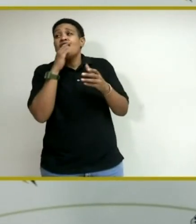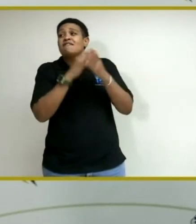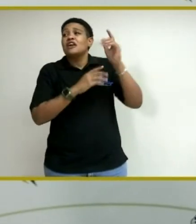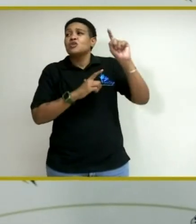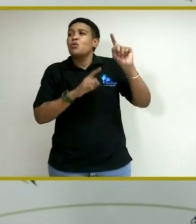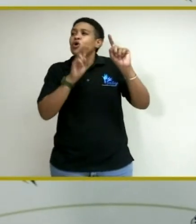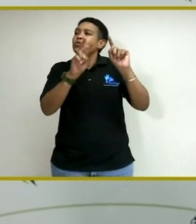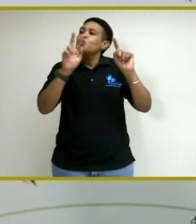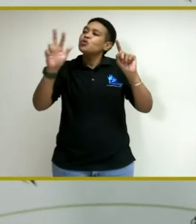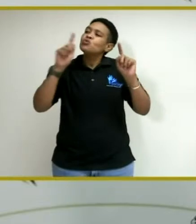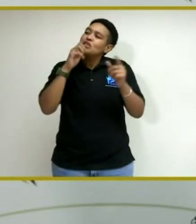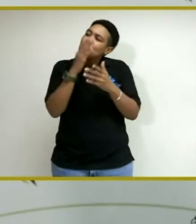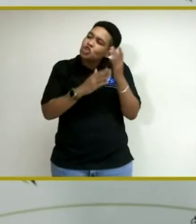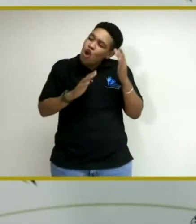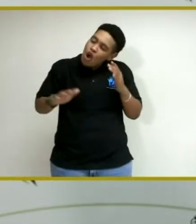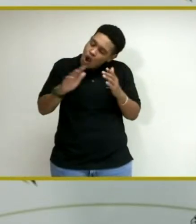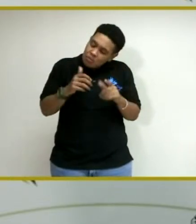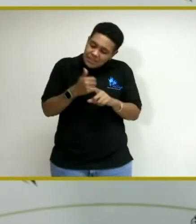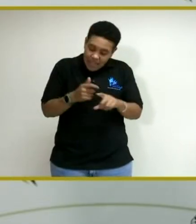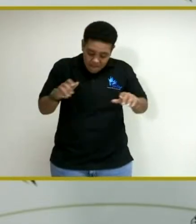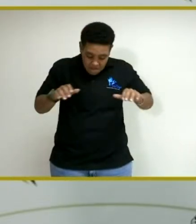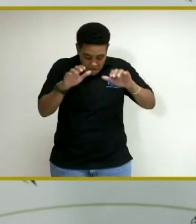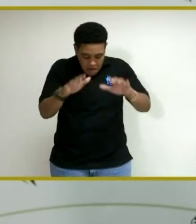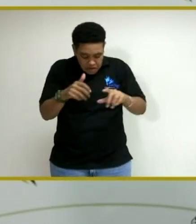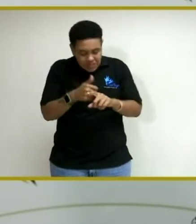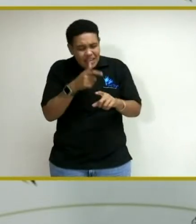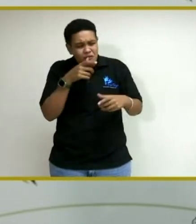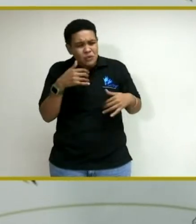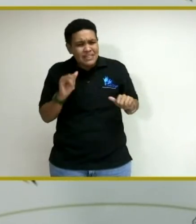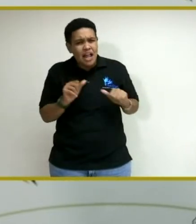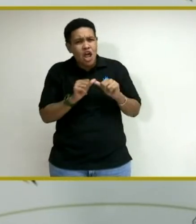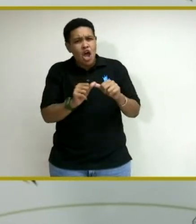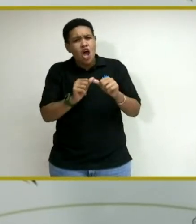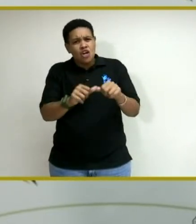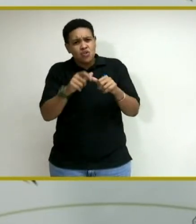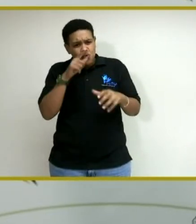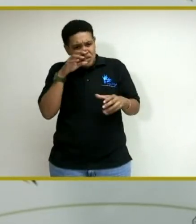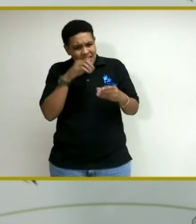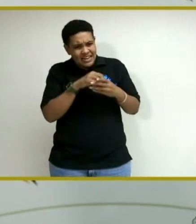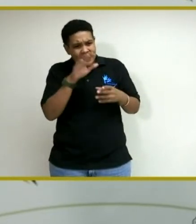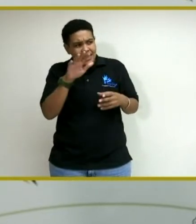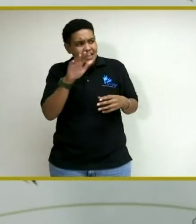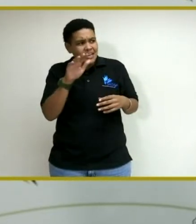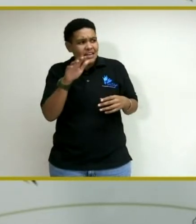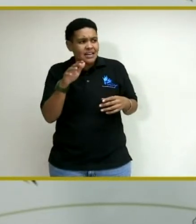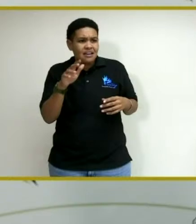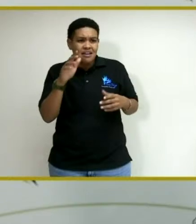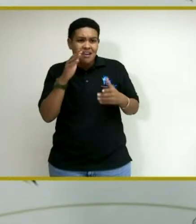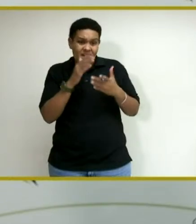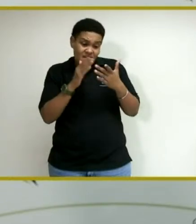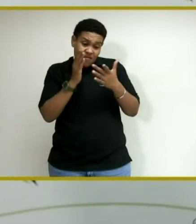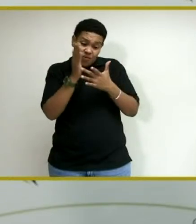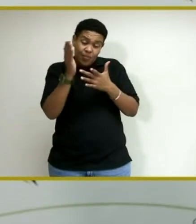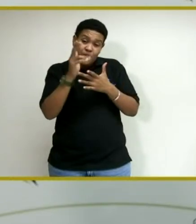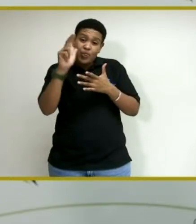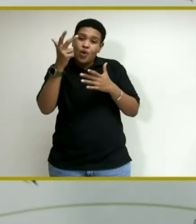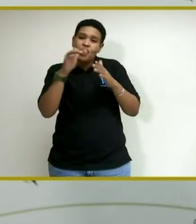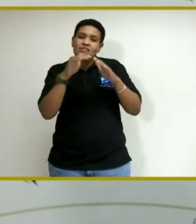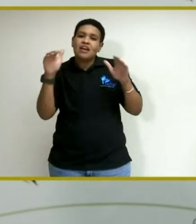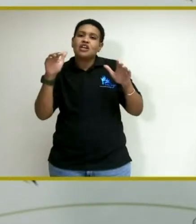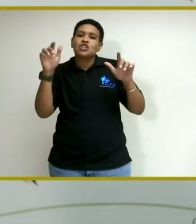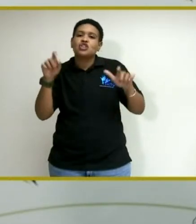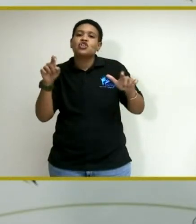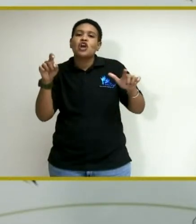and 3. There are some manufacturers that continue to be in their phase 3 trials. We're all interested